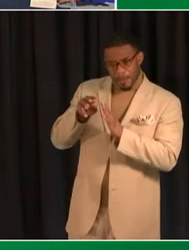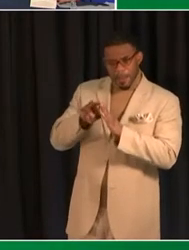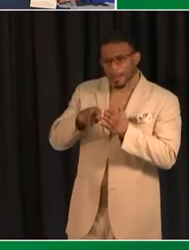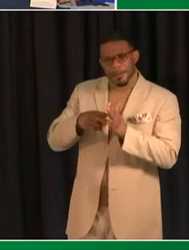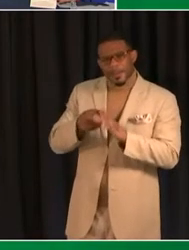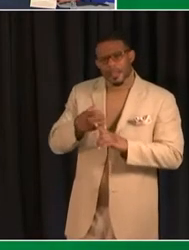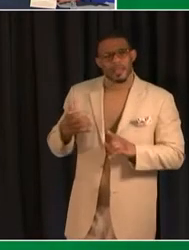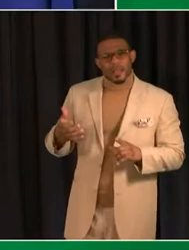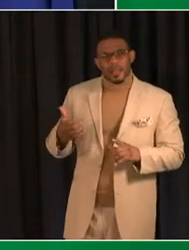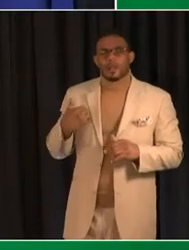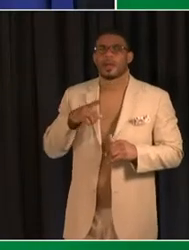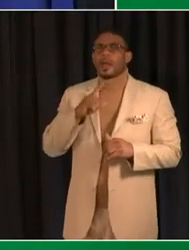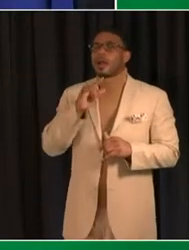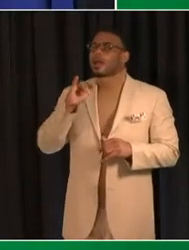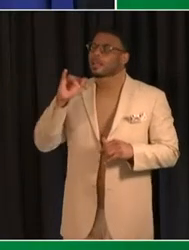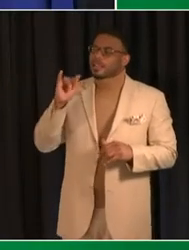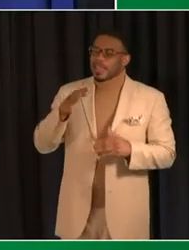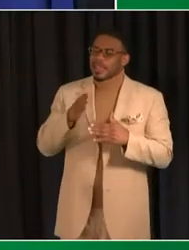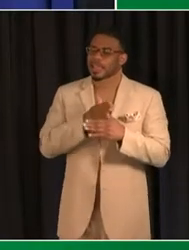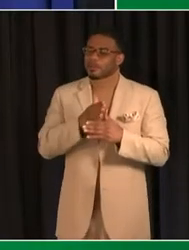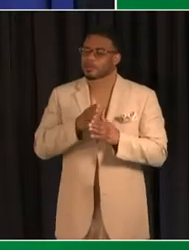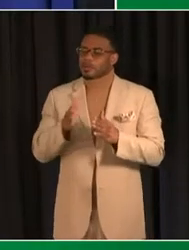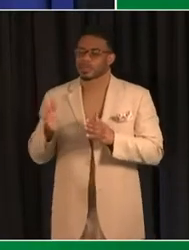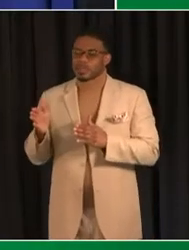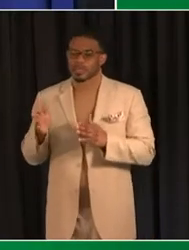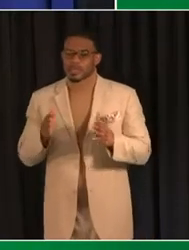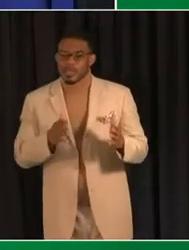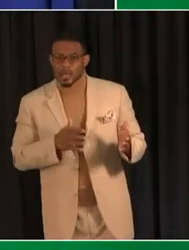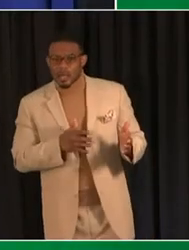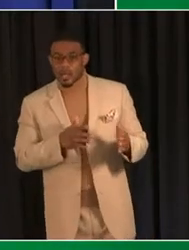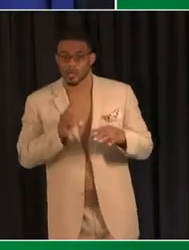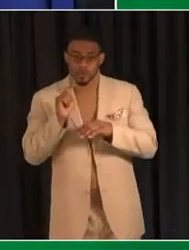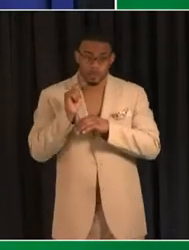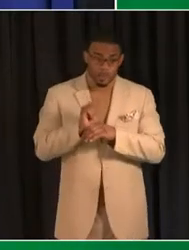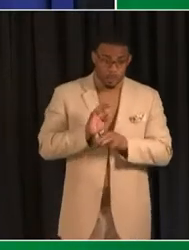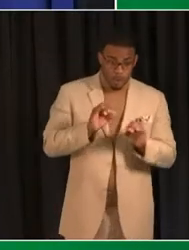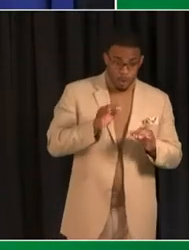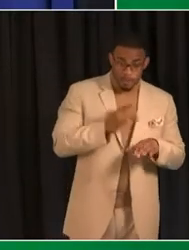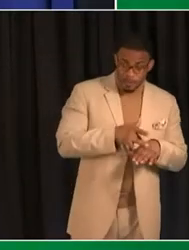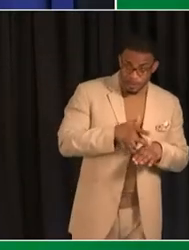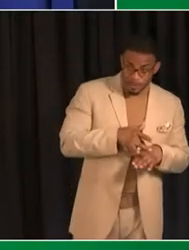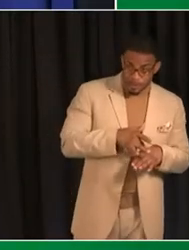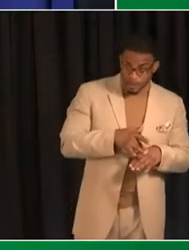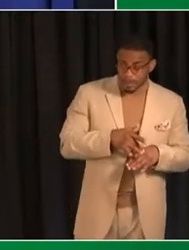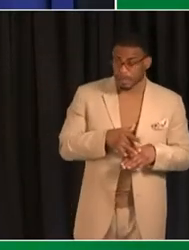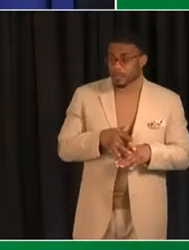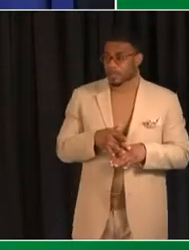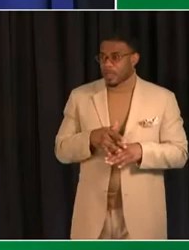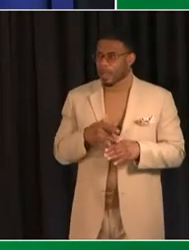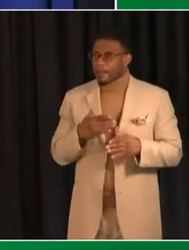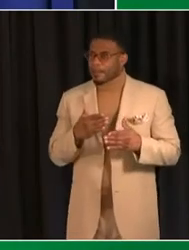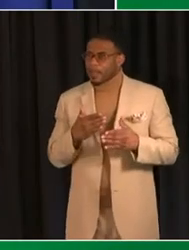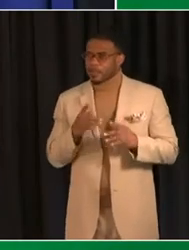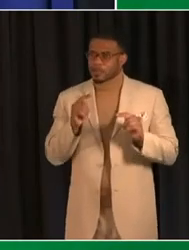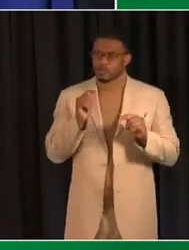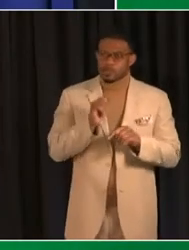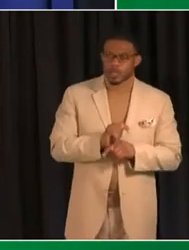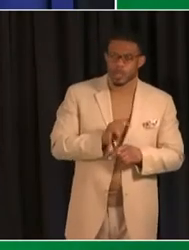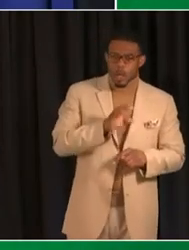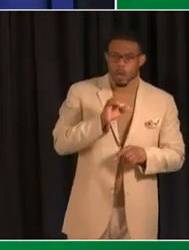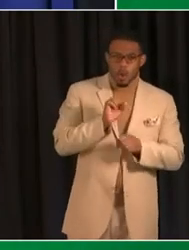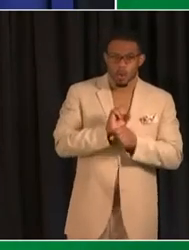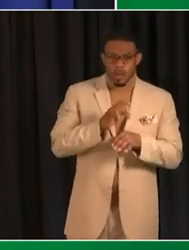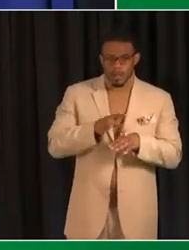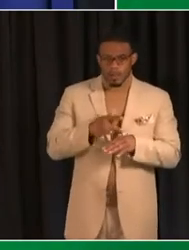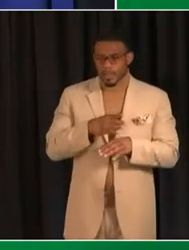is. We are that in-between of a traditional office space, maybe a